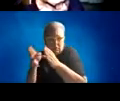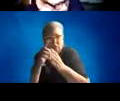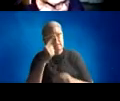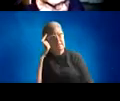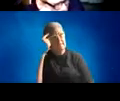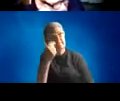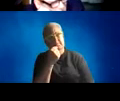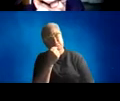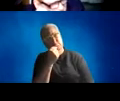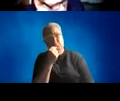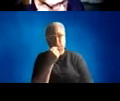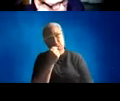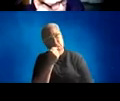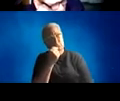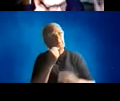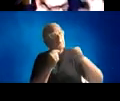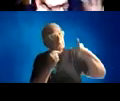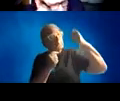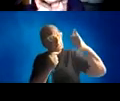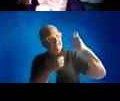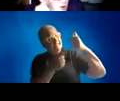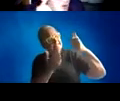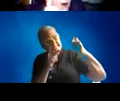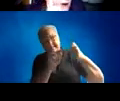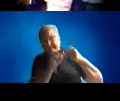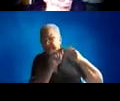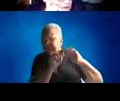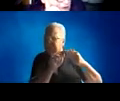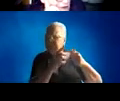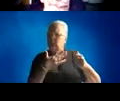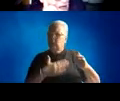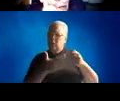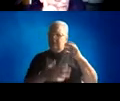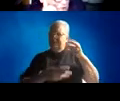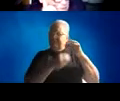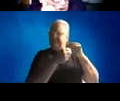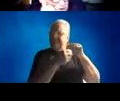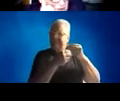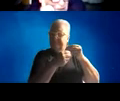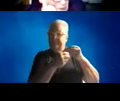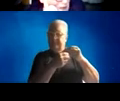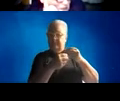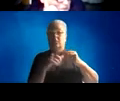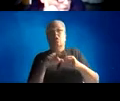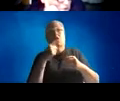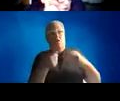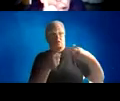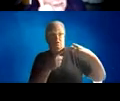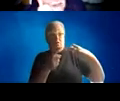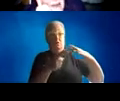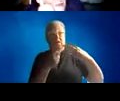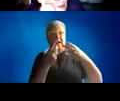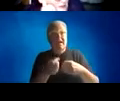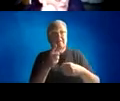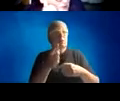adding? And last one, just for those people who want to share it with us, have you experience of either being interviewed or trying